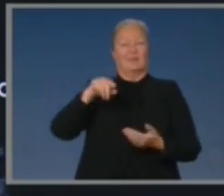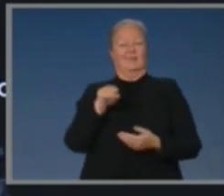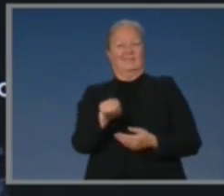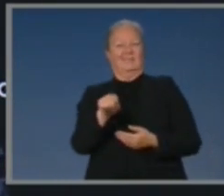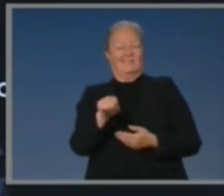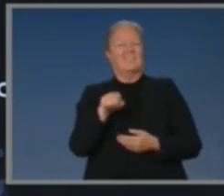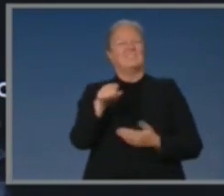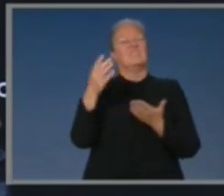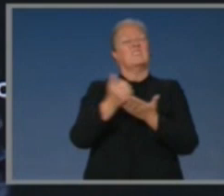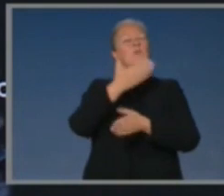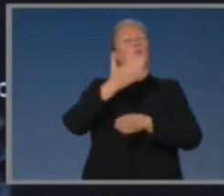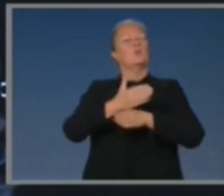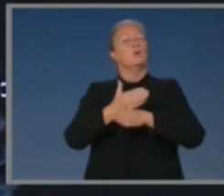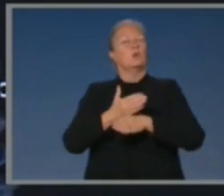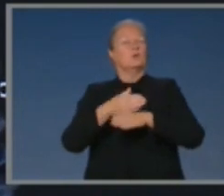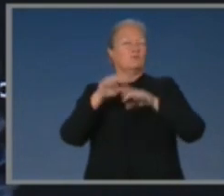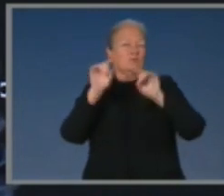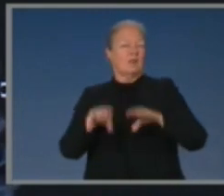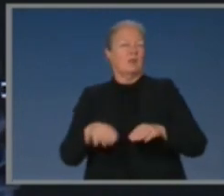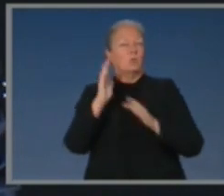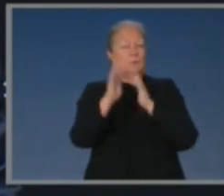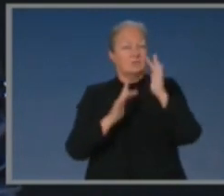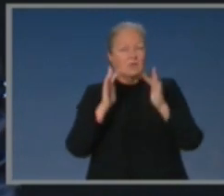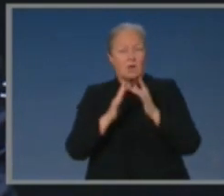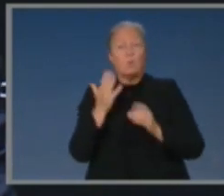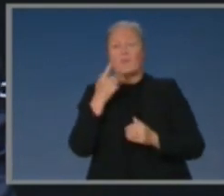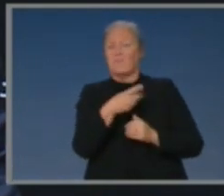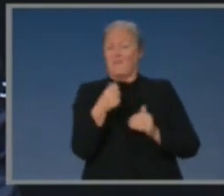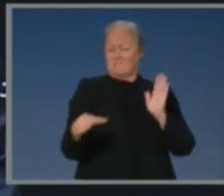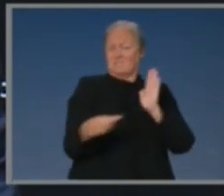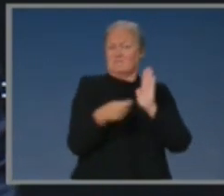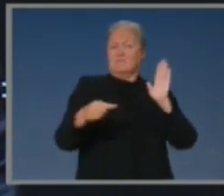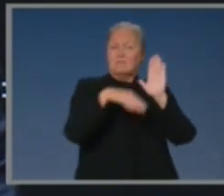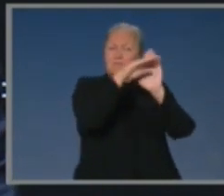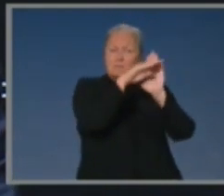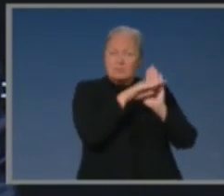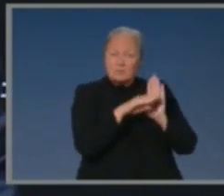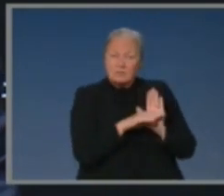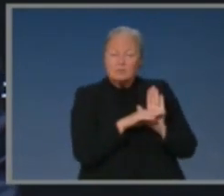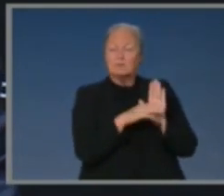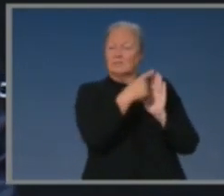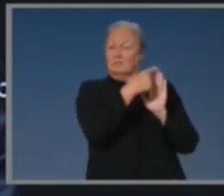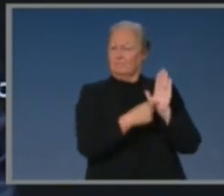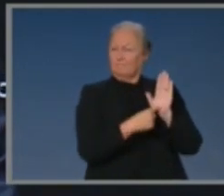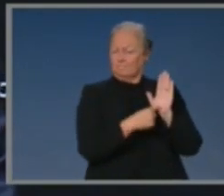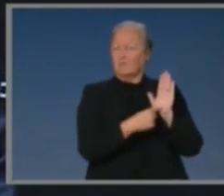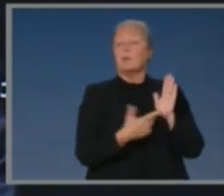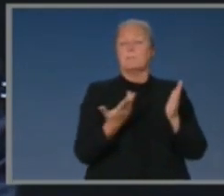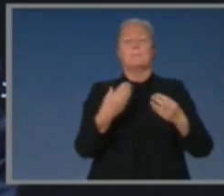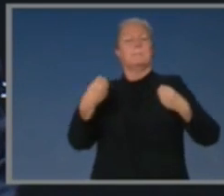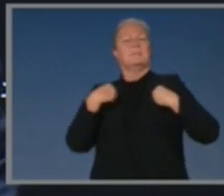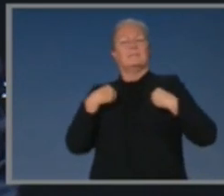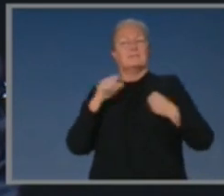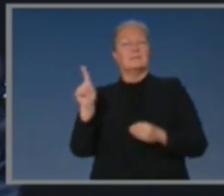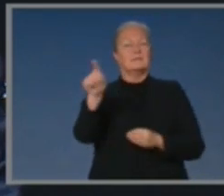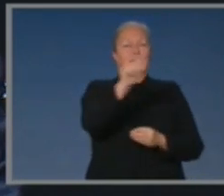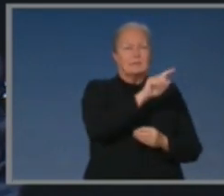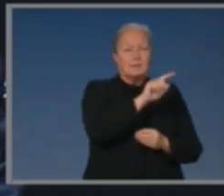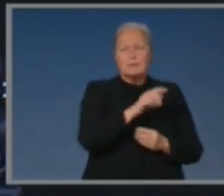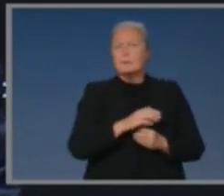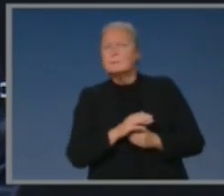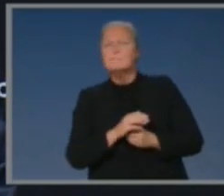what was clear is that as the constraints were necessarily placed as a health response on the Australian economy, businesses had a great hunger